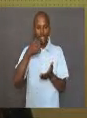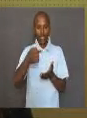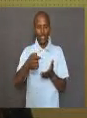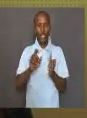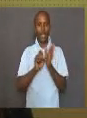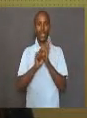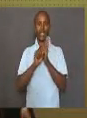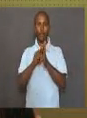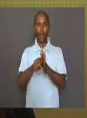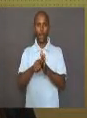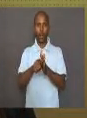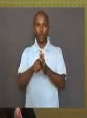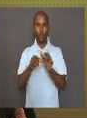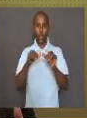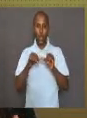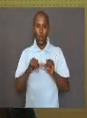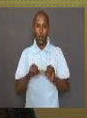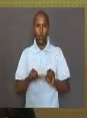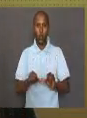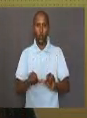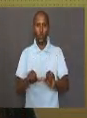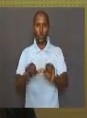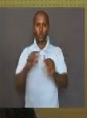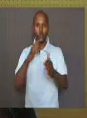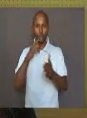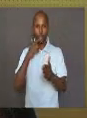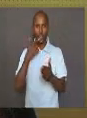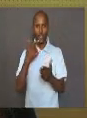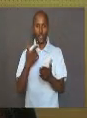an example of continuous data.